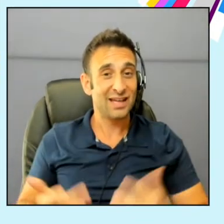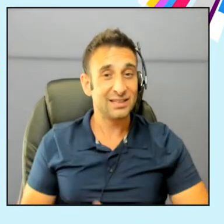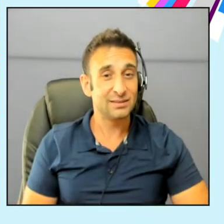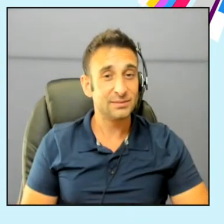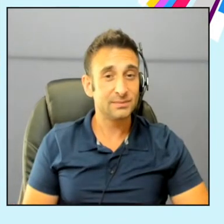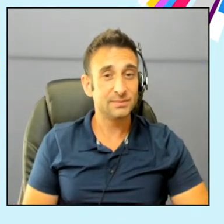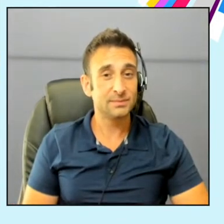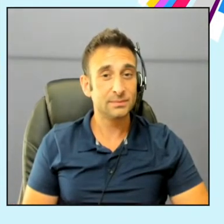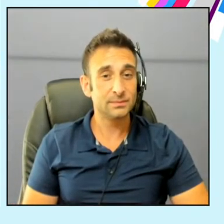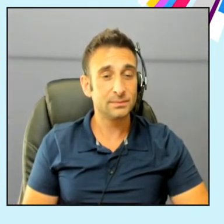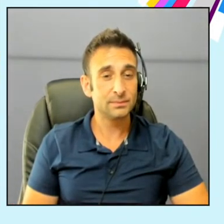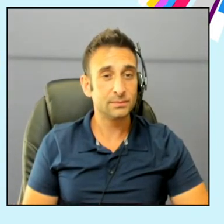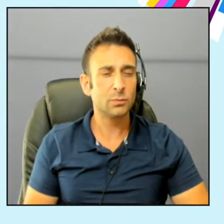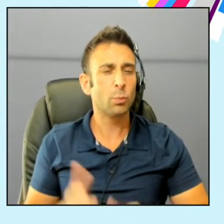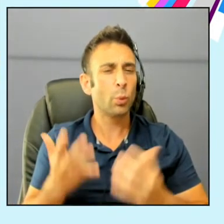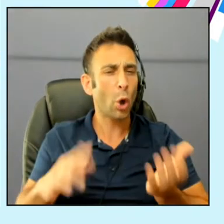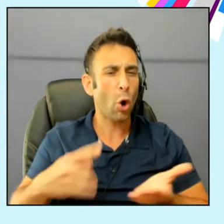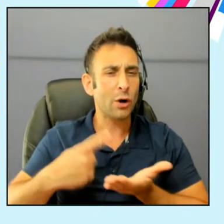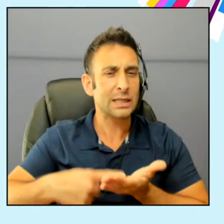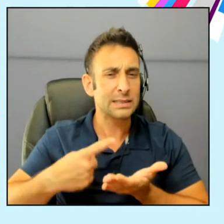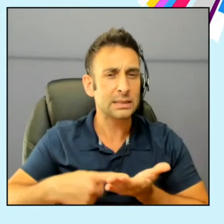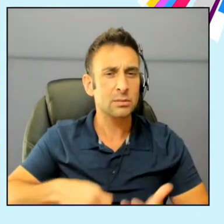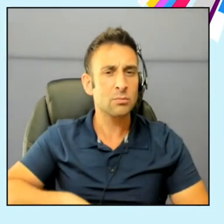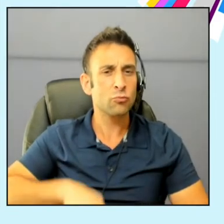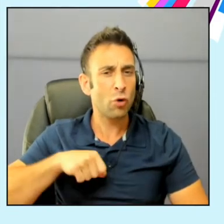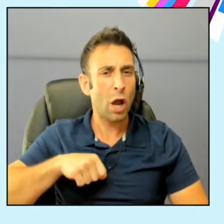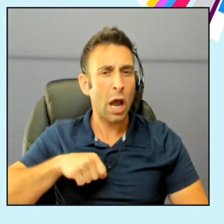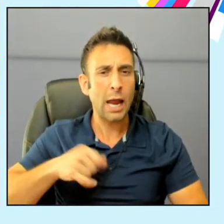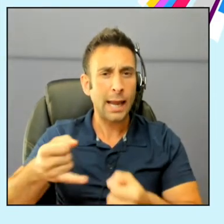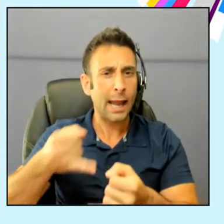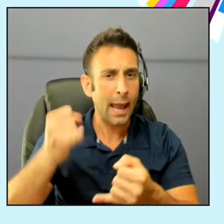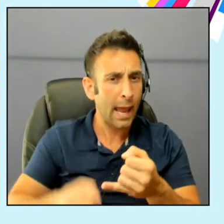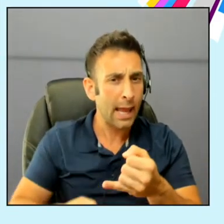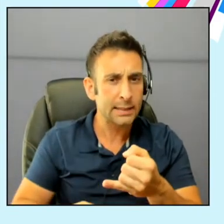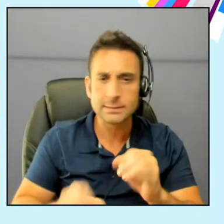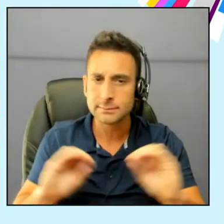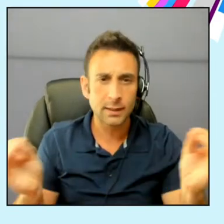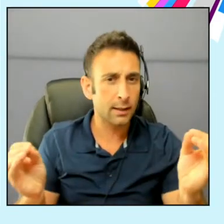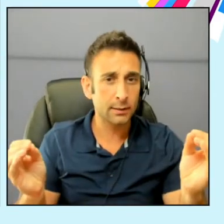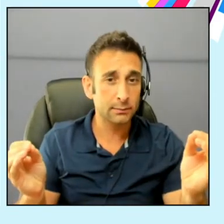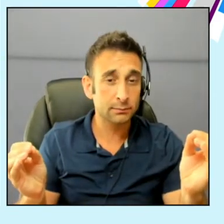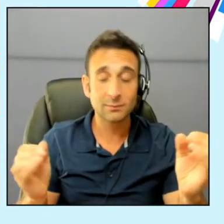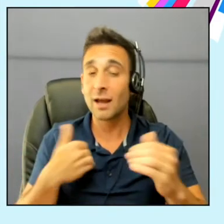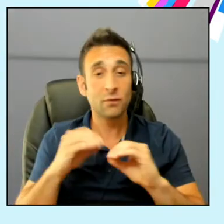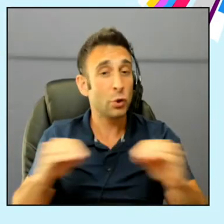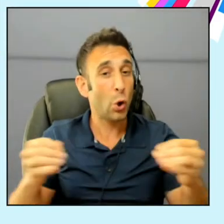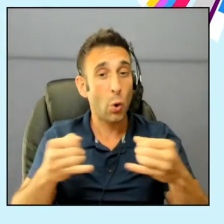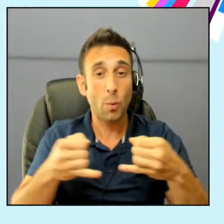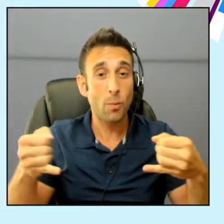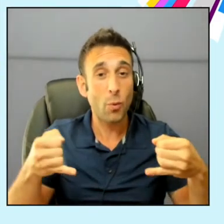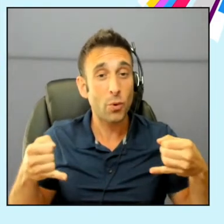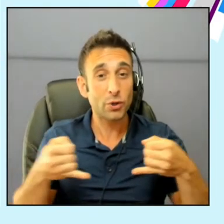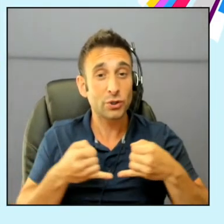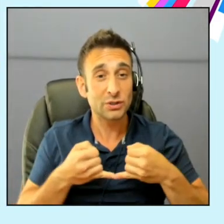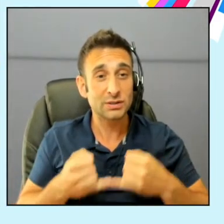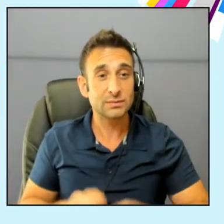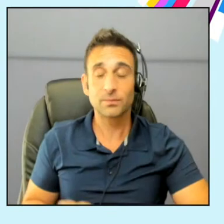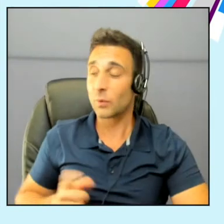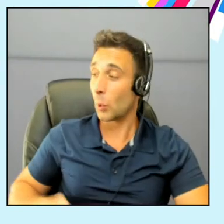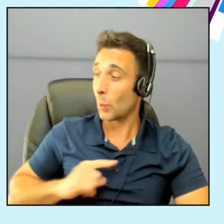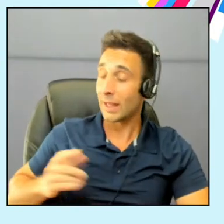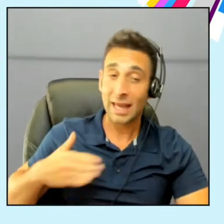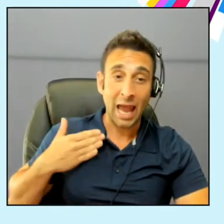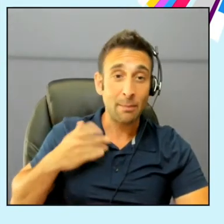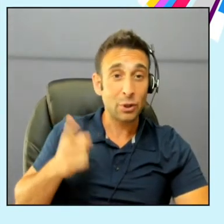we talked about, Pride has no end date, and it most certainly has no borders. We are so glad you were all able to join